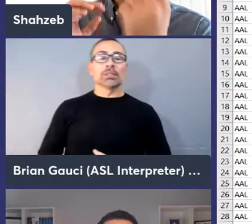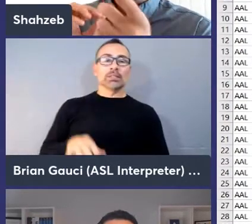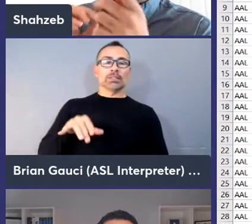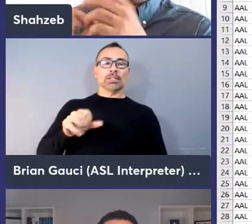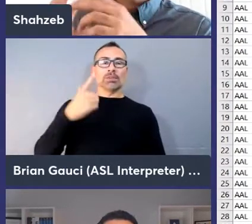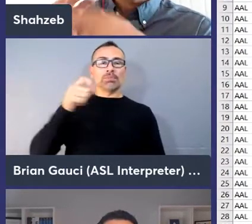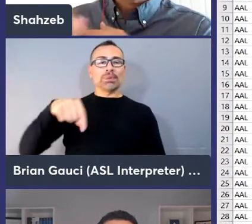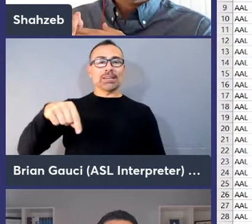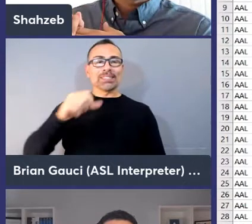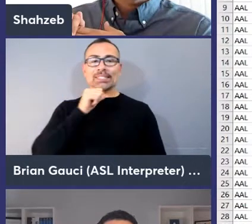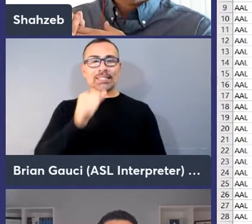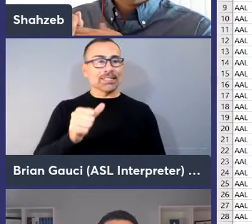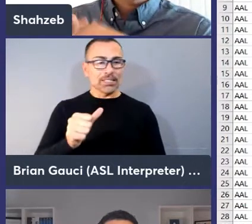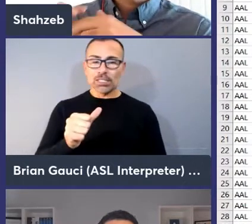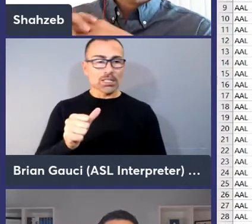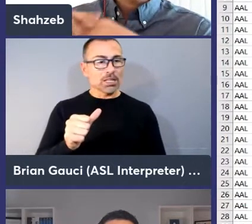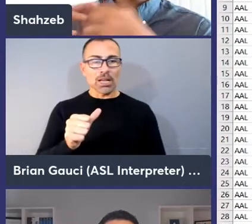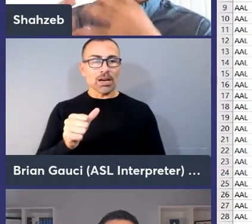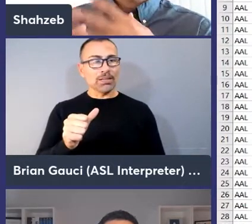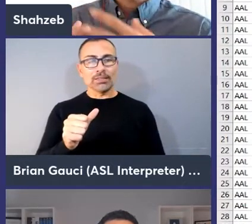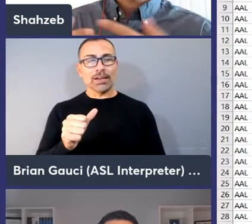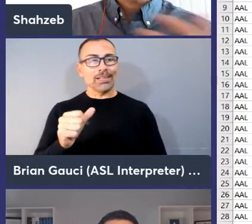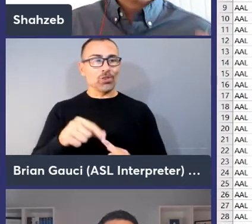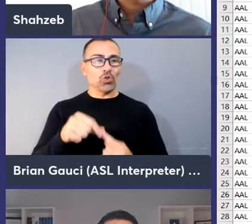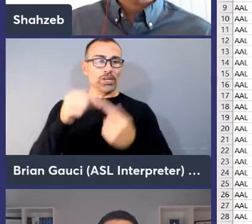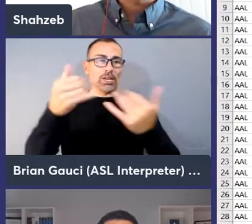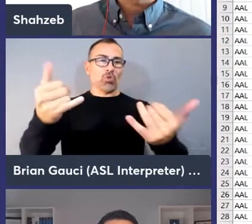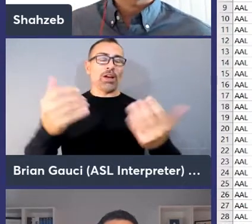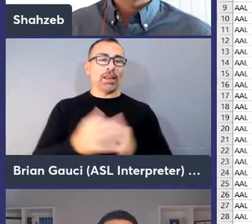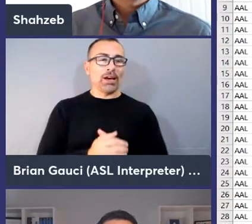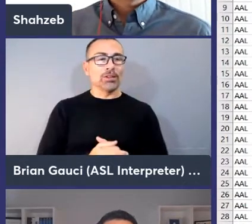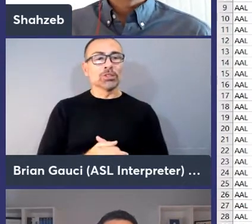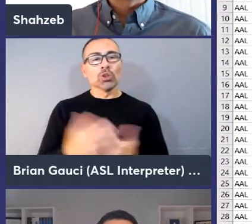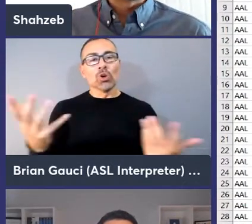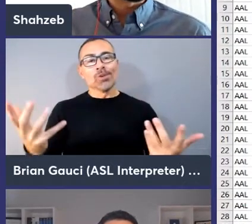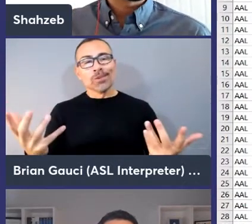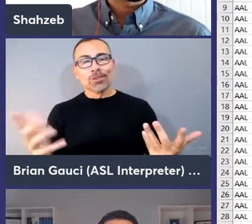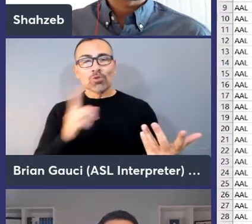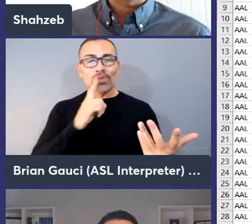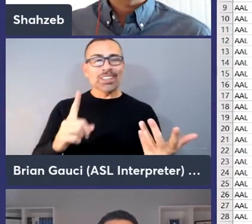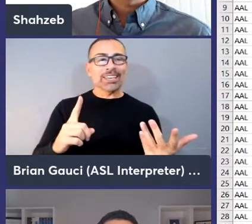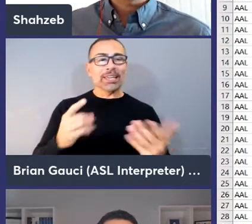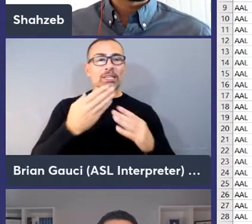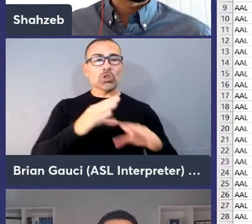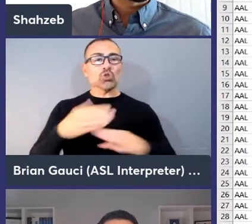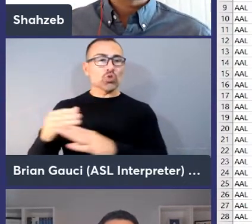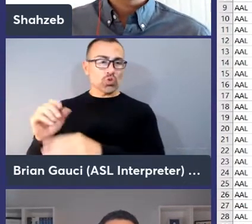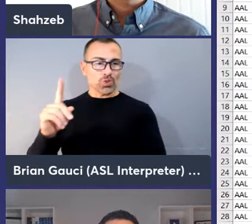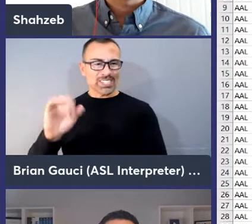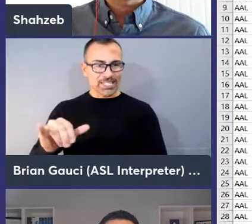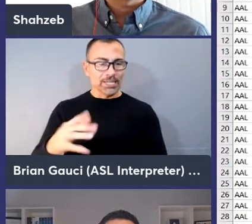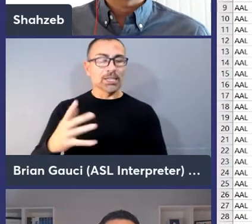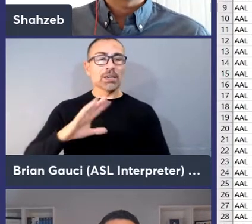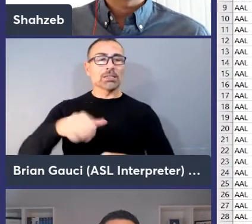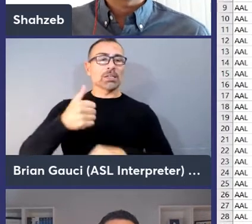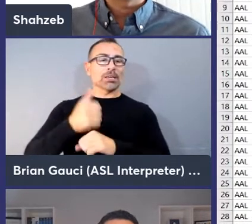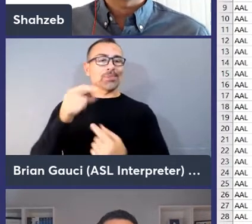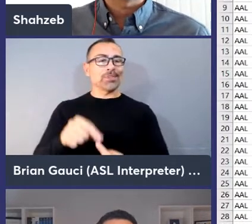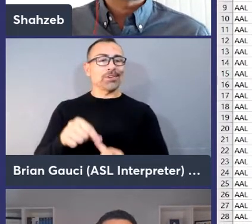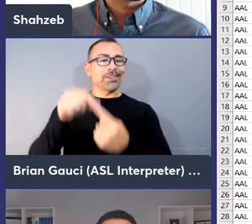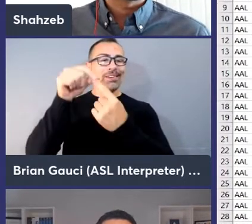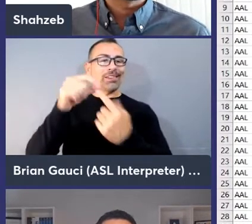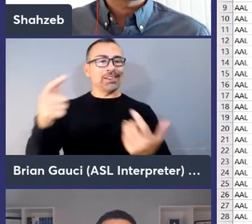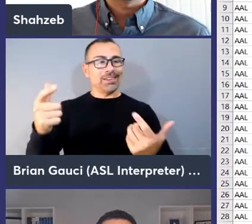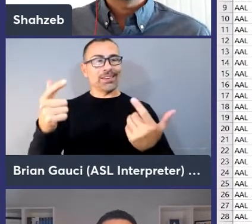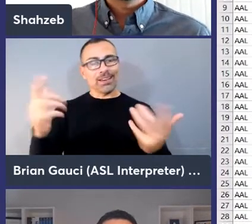a primary key as well as a sort key. So that kind of sets up the uniqueness as a composite key for